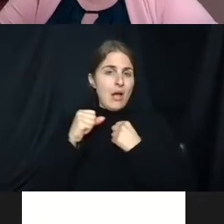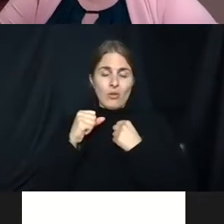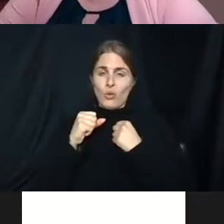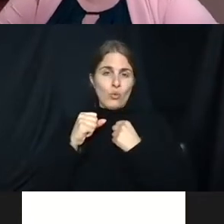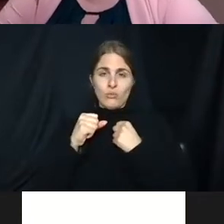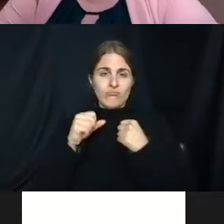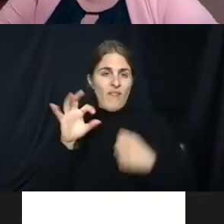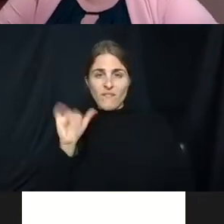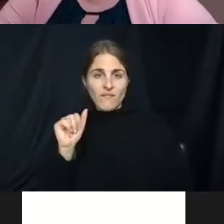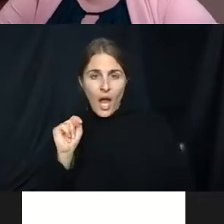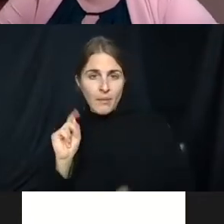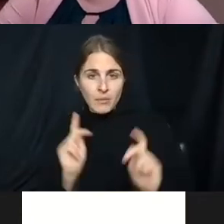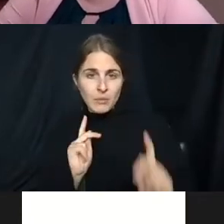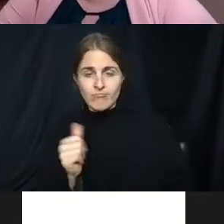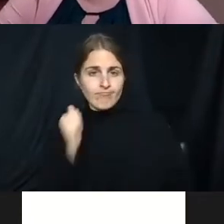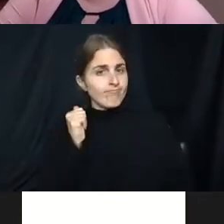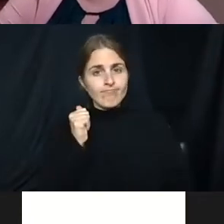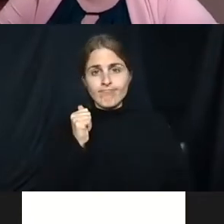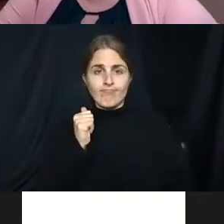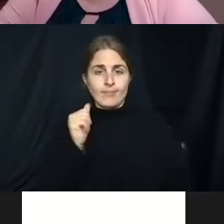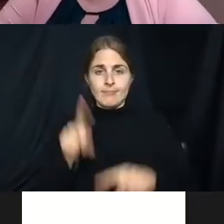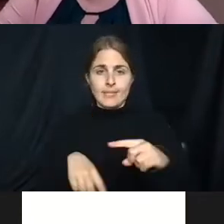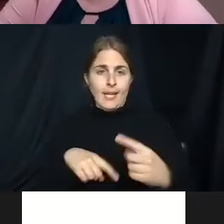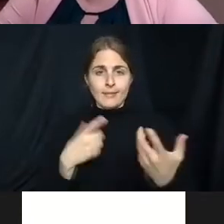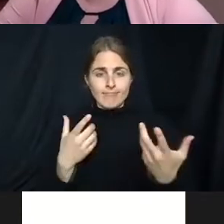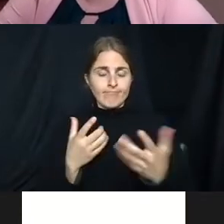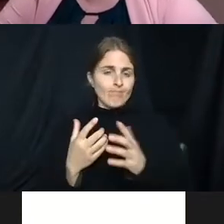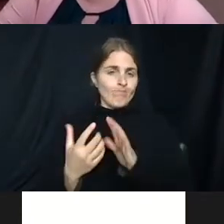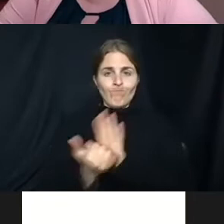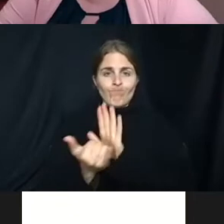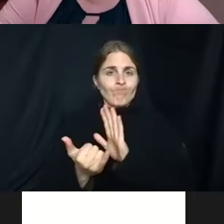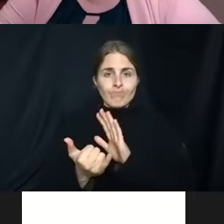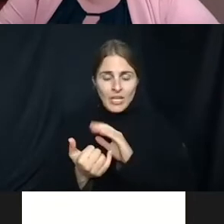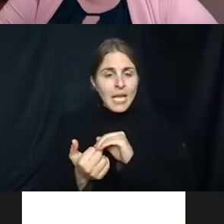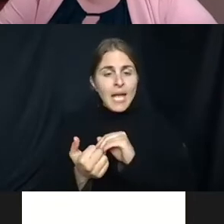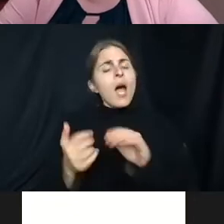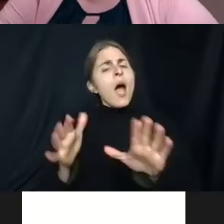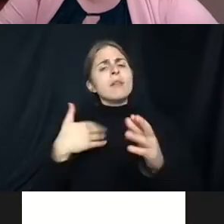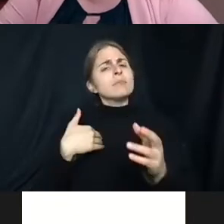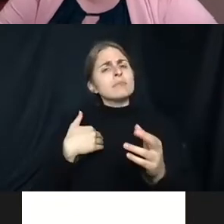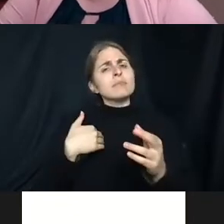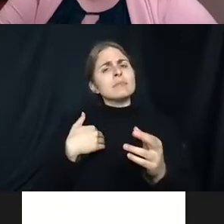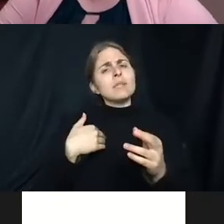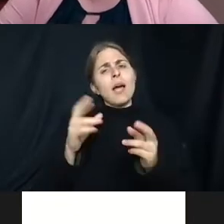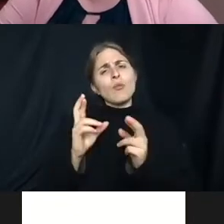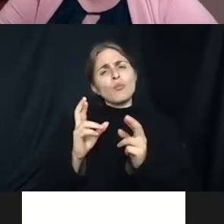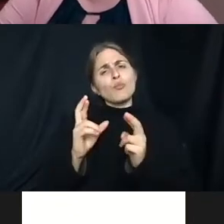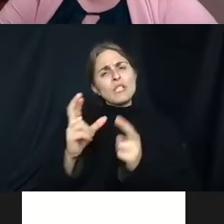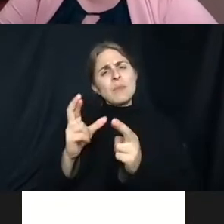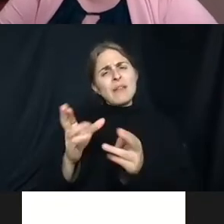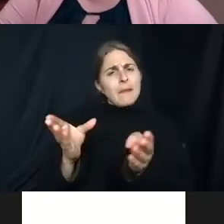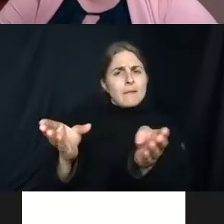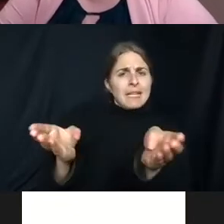There's no reason why I would. I respect that sort of introductory work where,